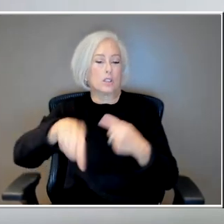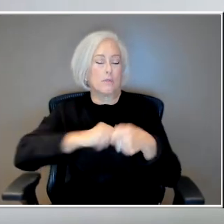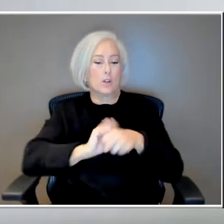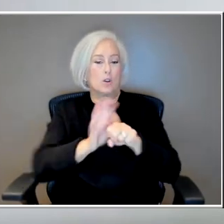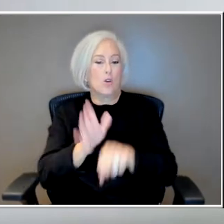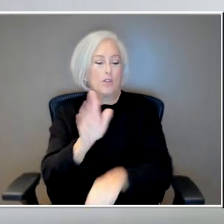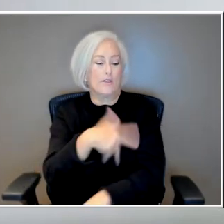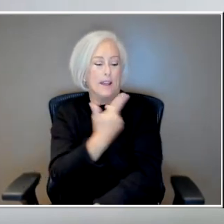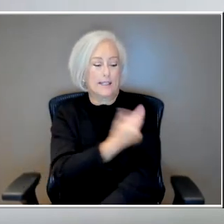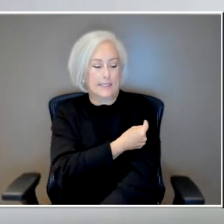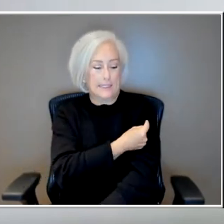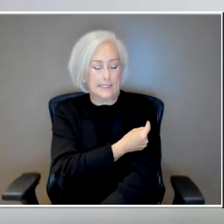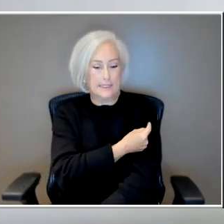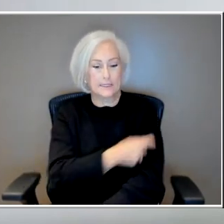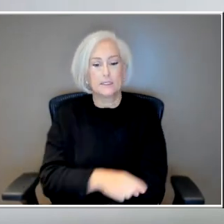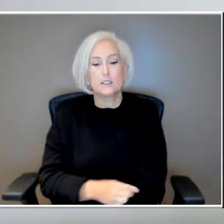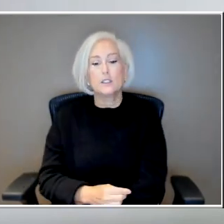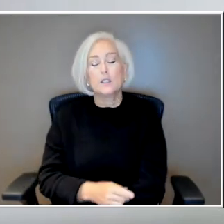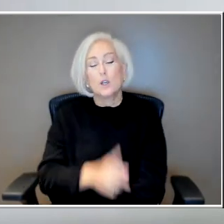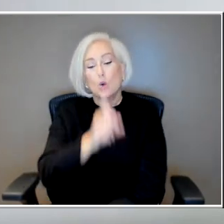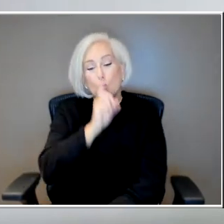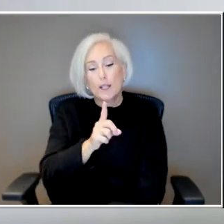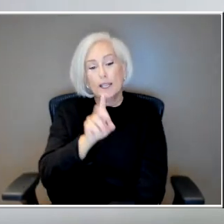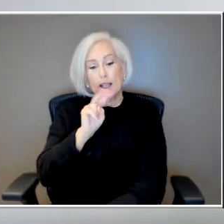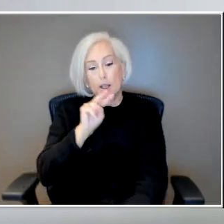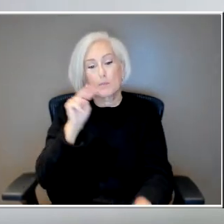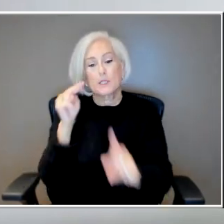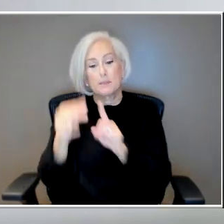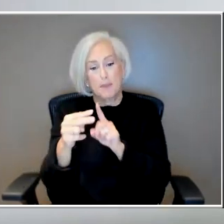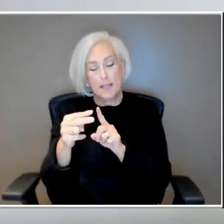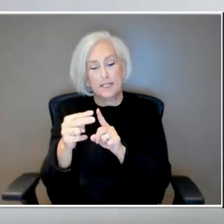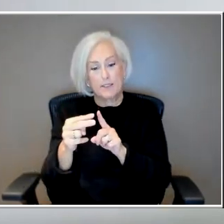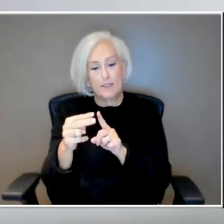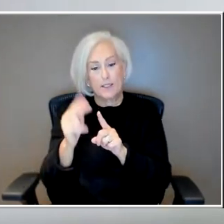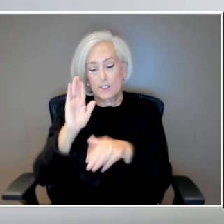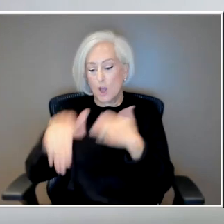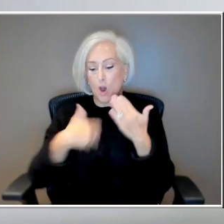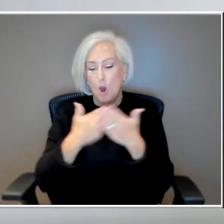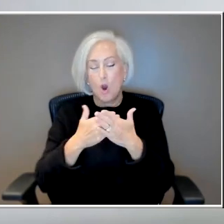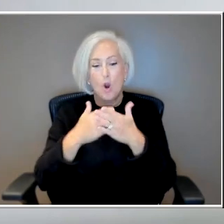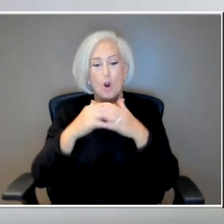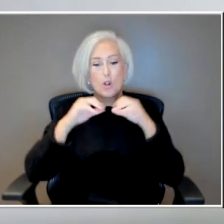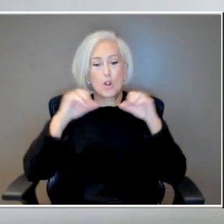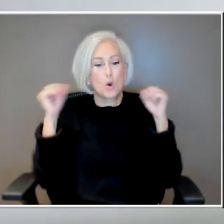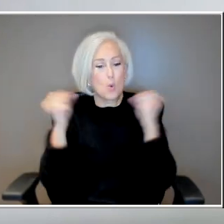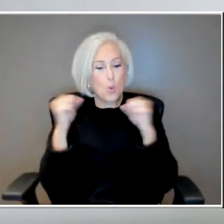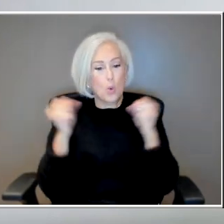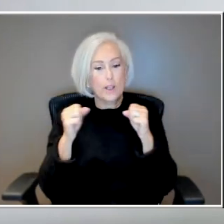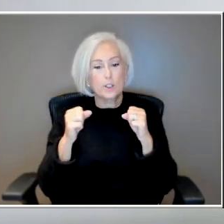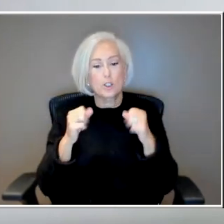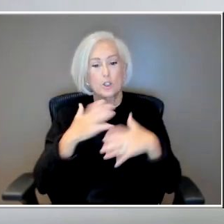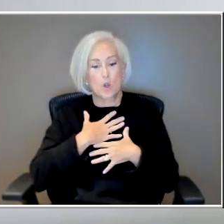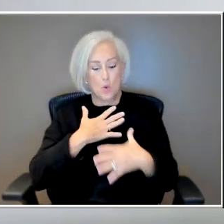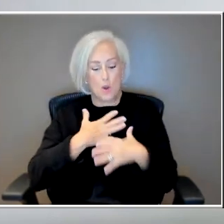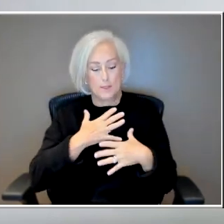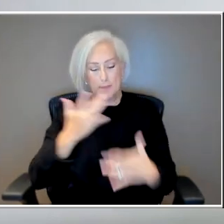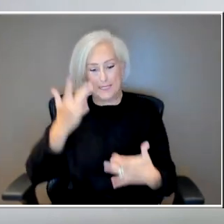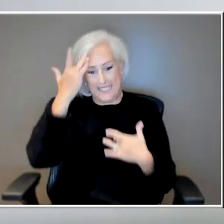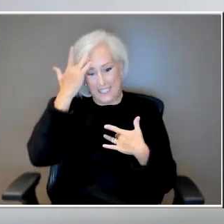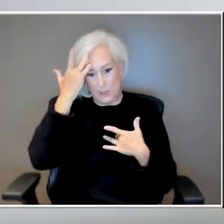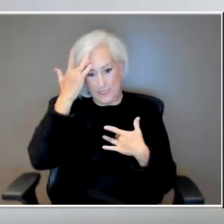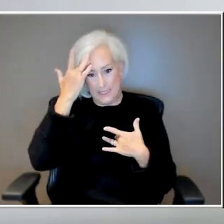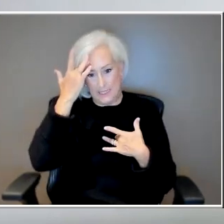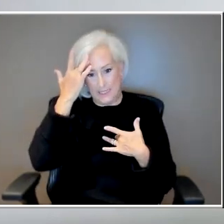vaccine. It should be looked at as all of the winter respiratory illnesses. That's what we should look at it as. We